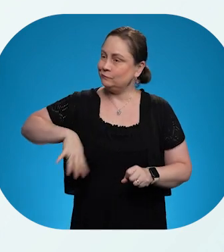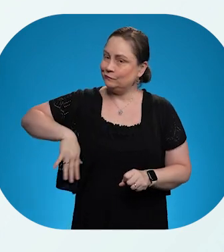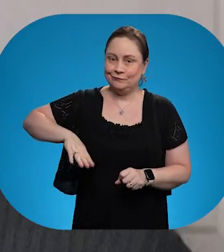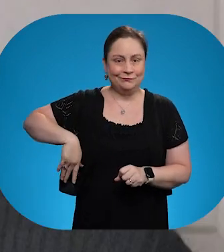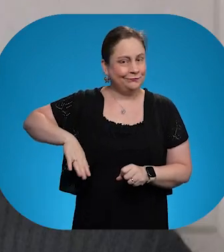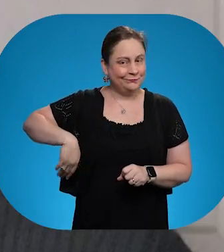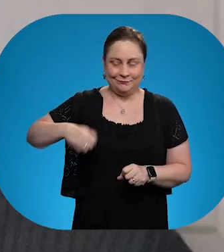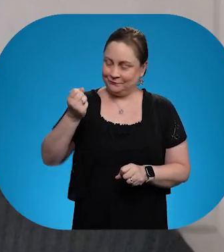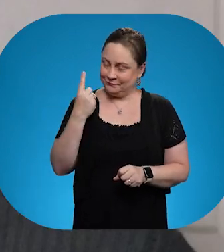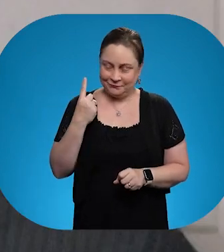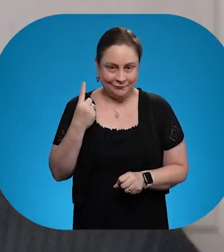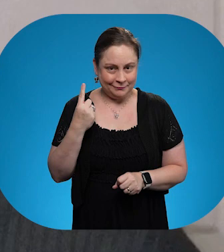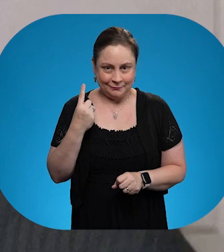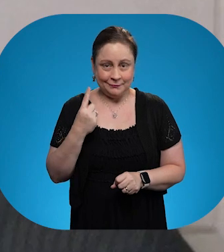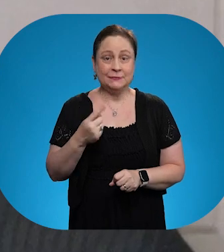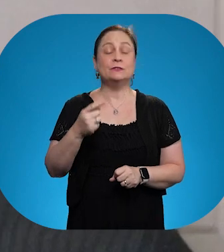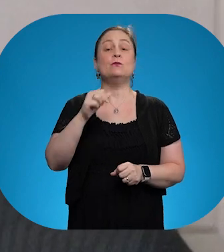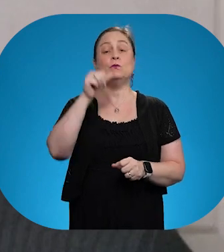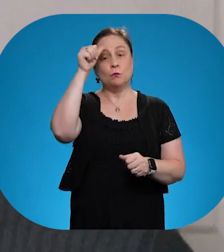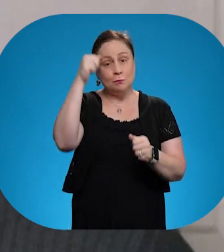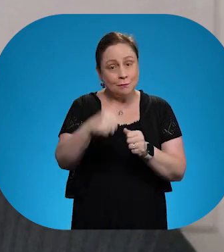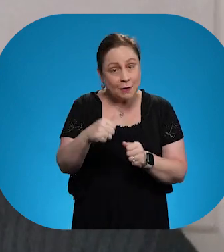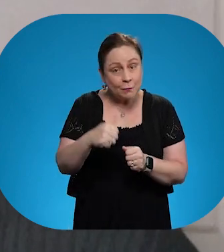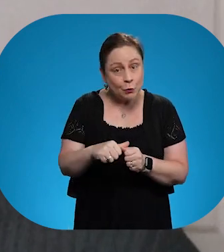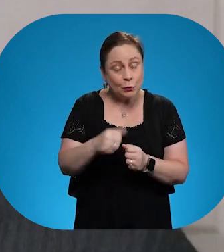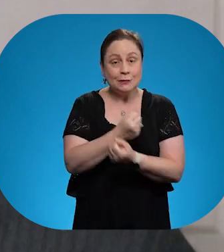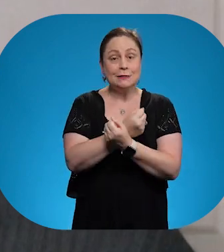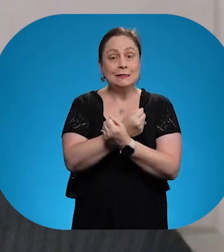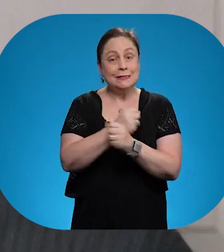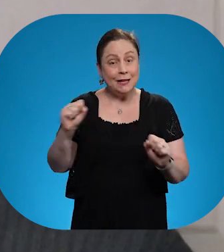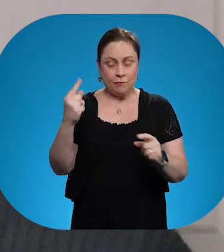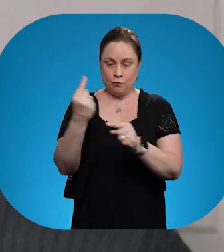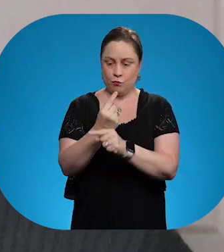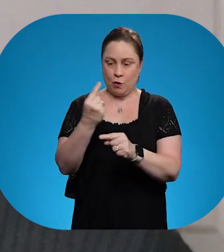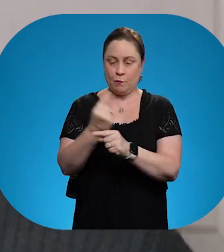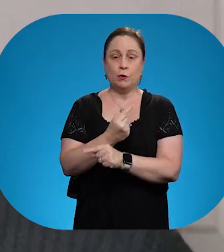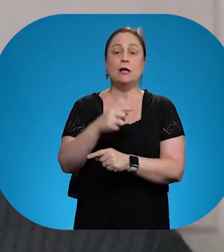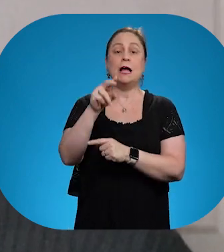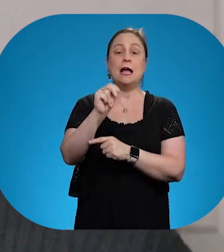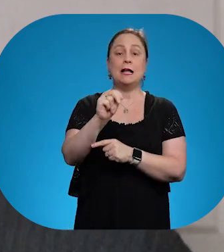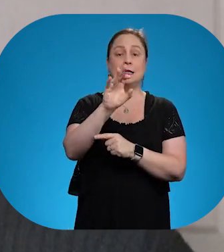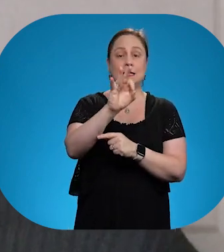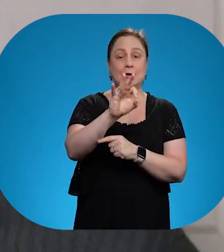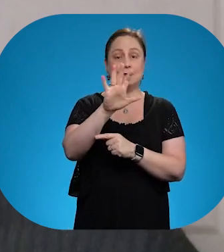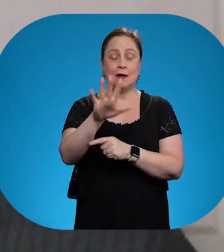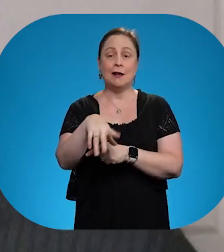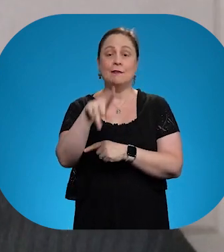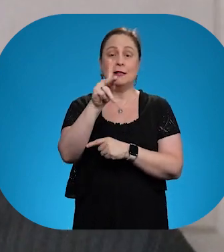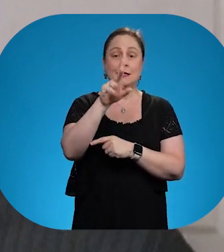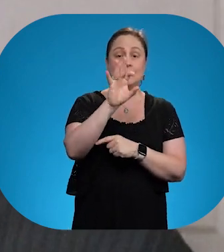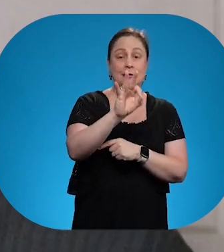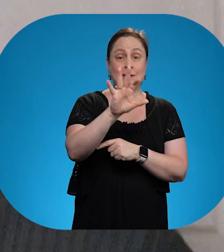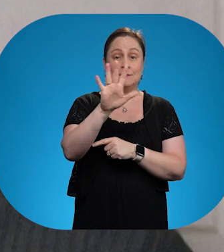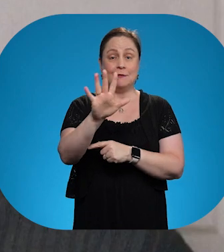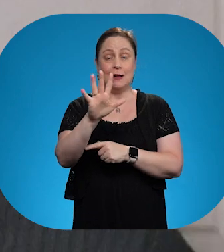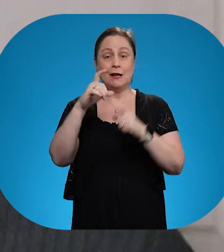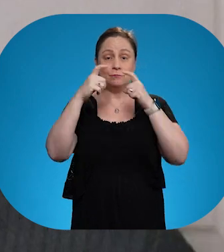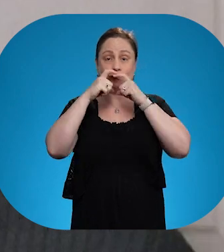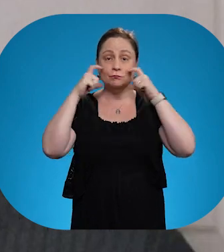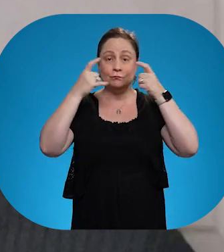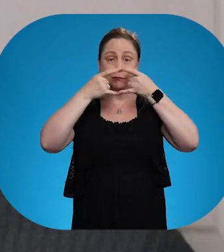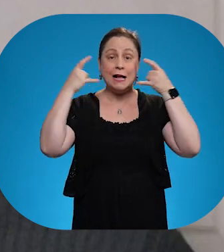implications of long COVID. So don't forget, keep safe by properly wearing an N95